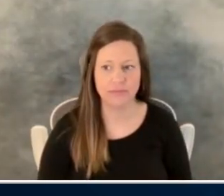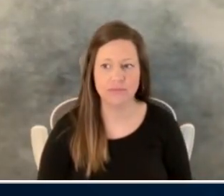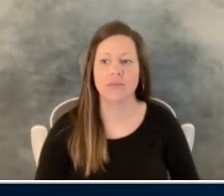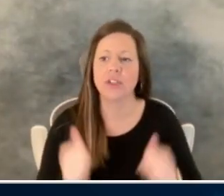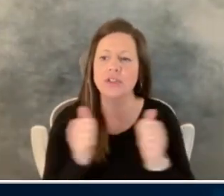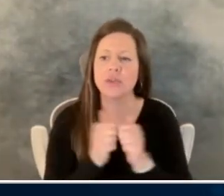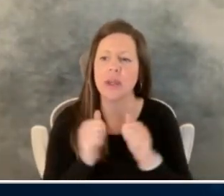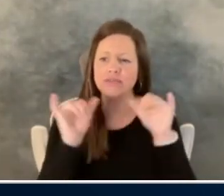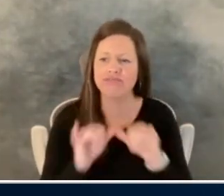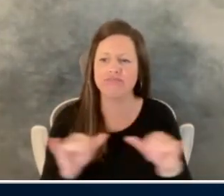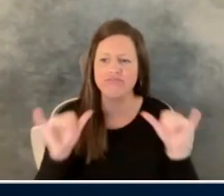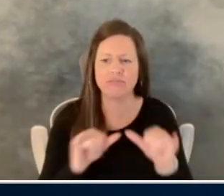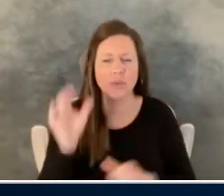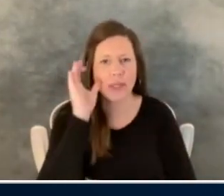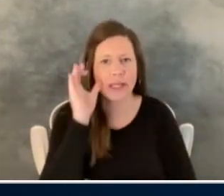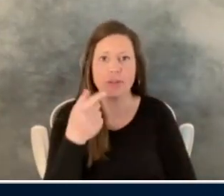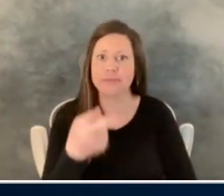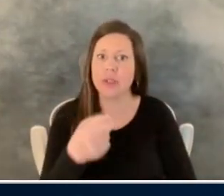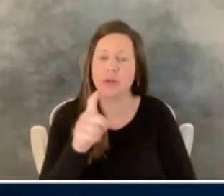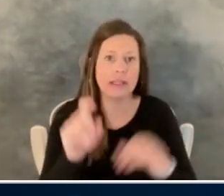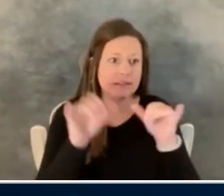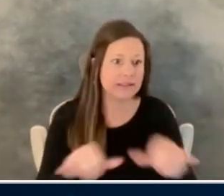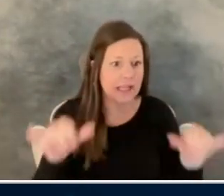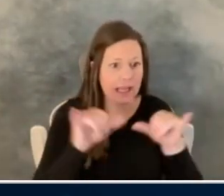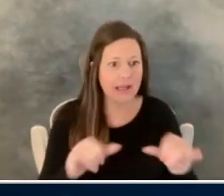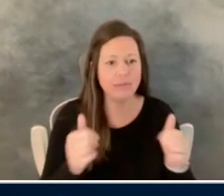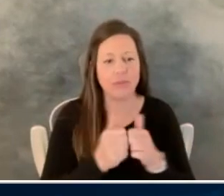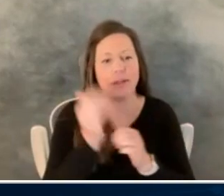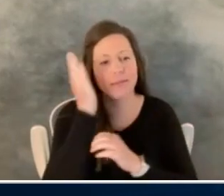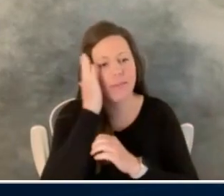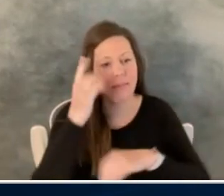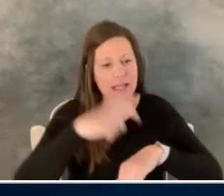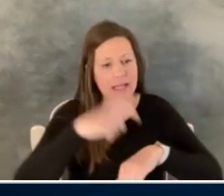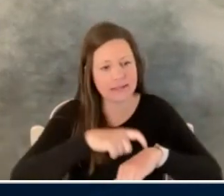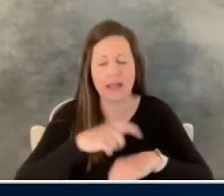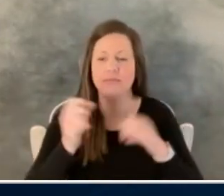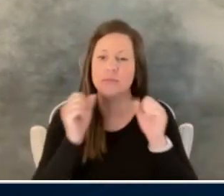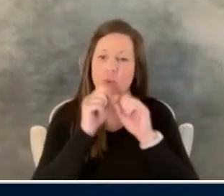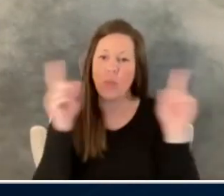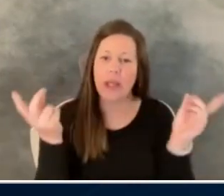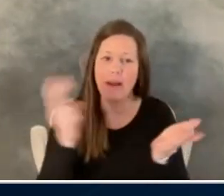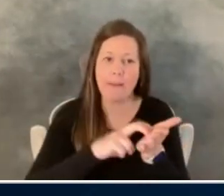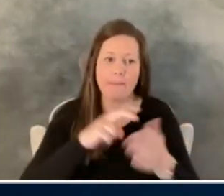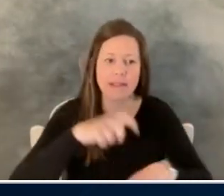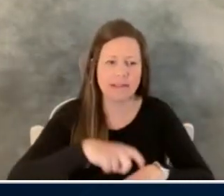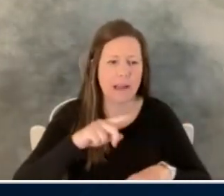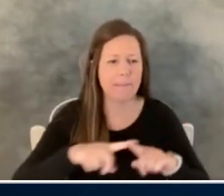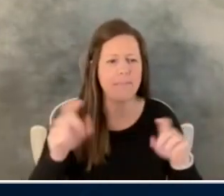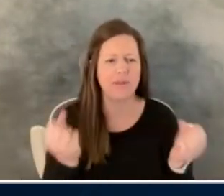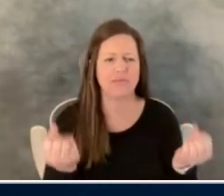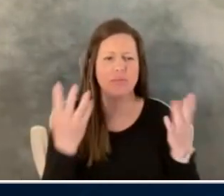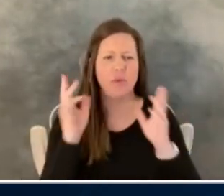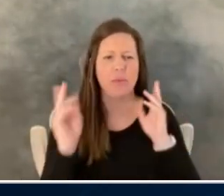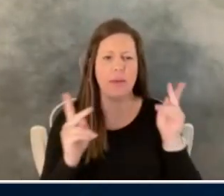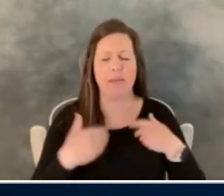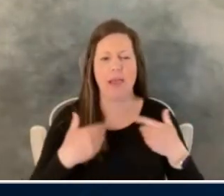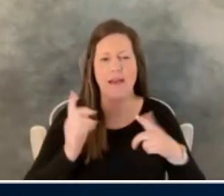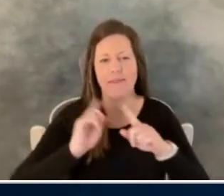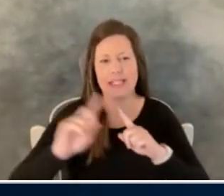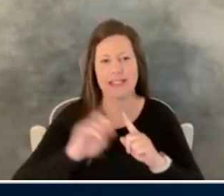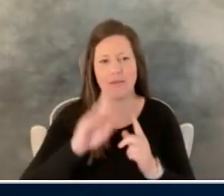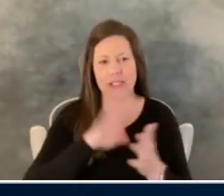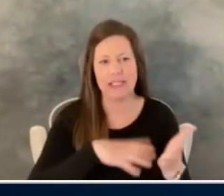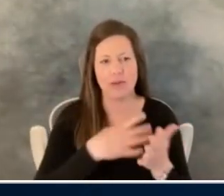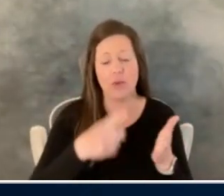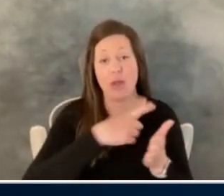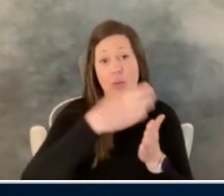to be consistent with when you go to bed and when you wake up. But so many people have a different schedule on the weekends